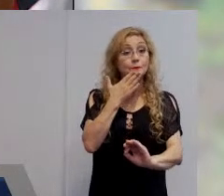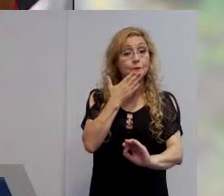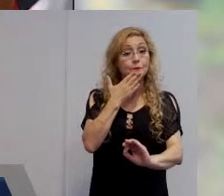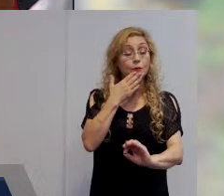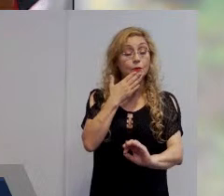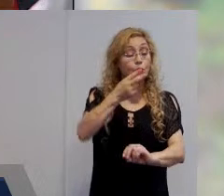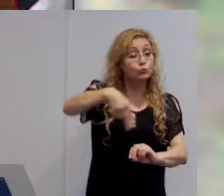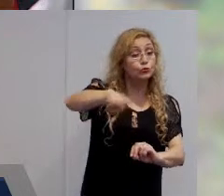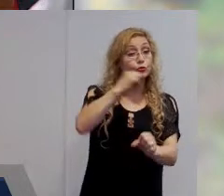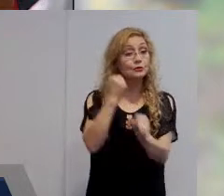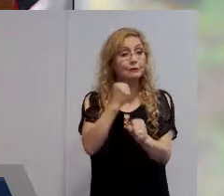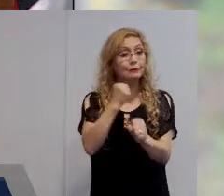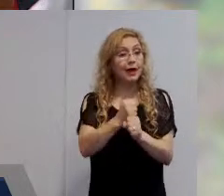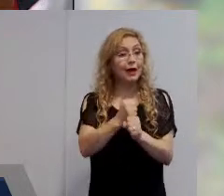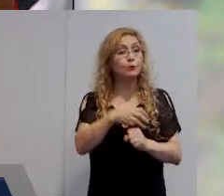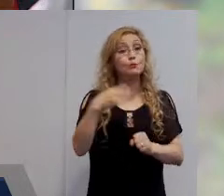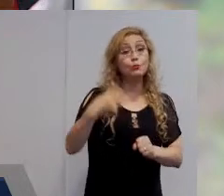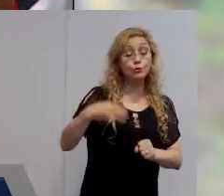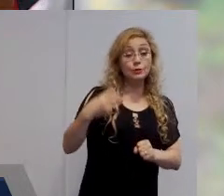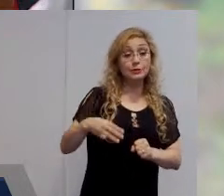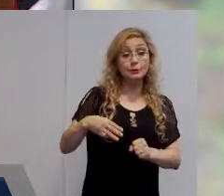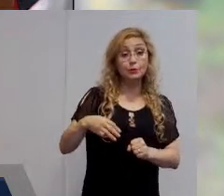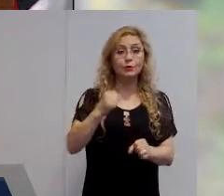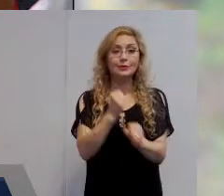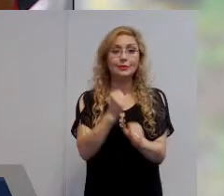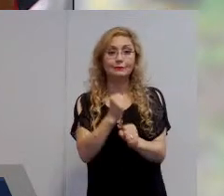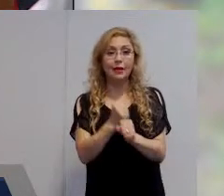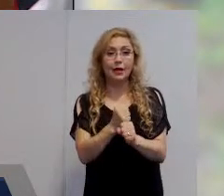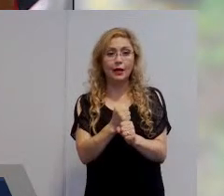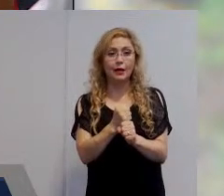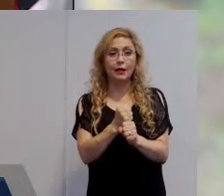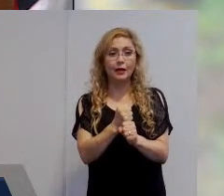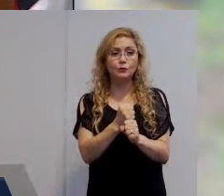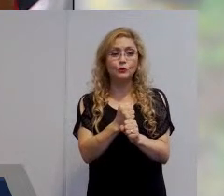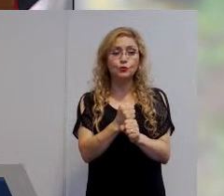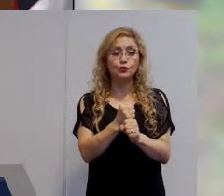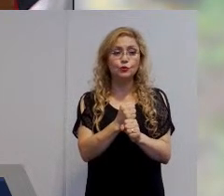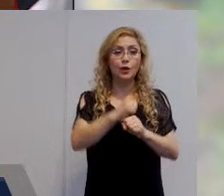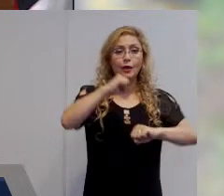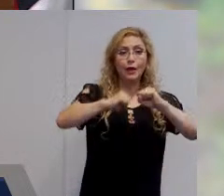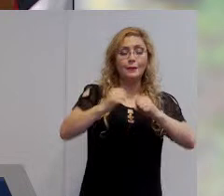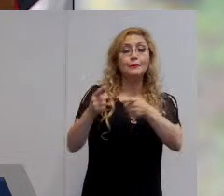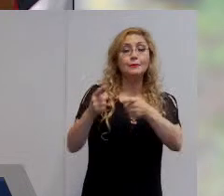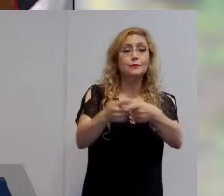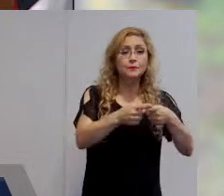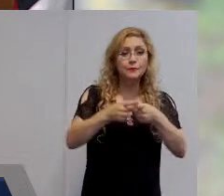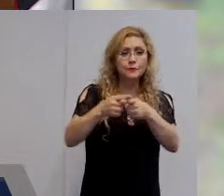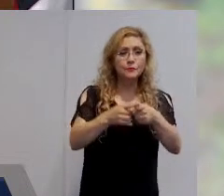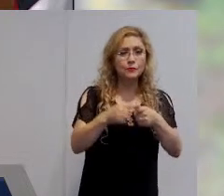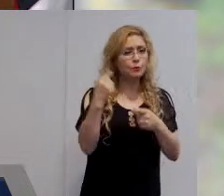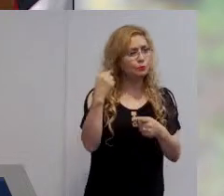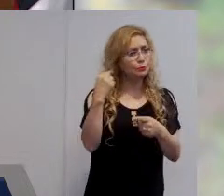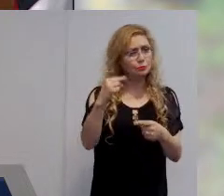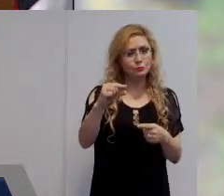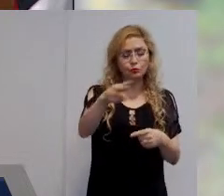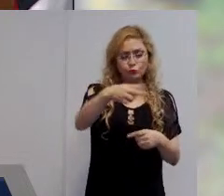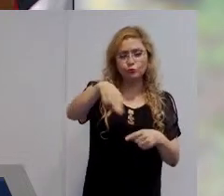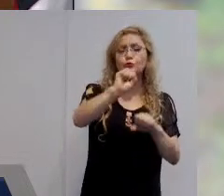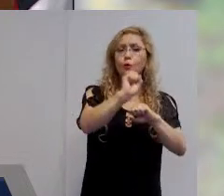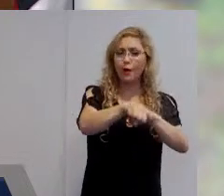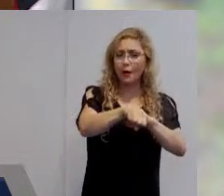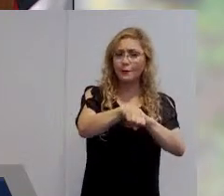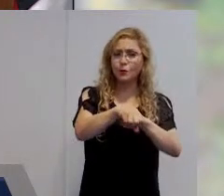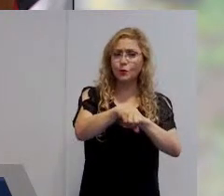We have also worked with municipalities, with civil society organizations. Recently,